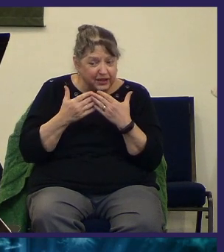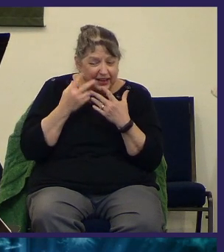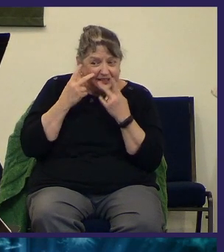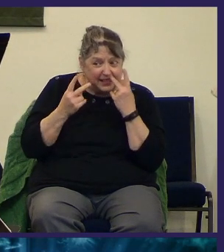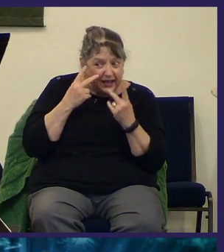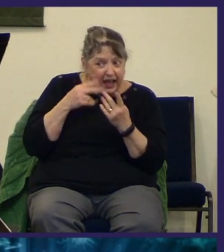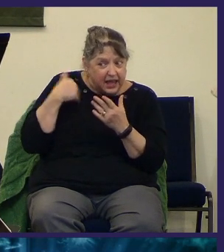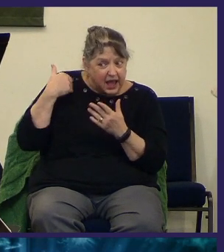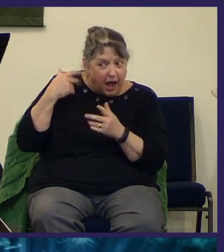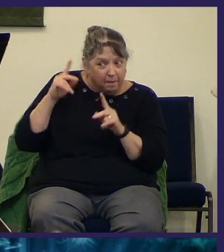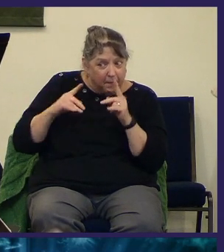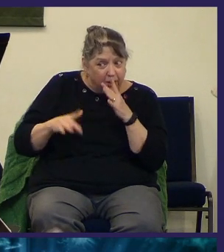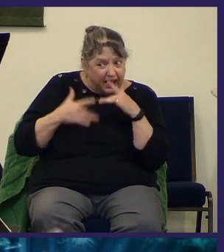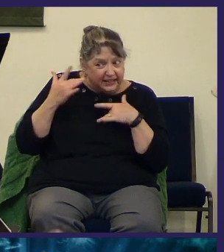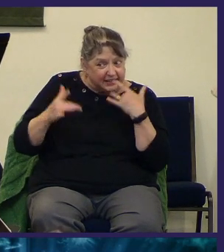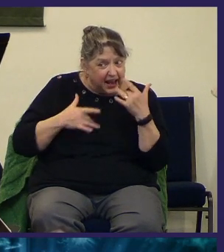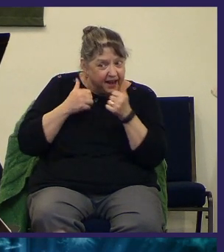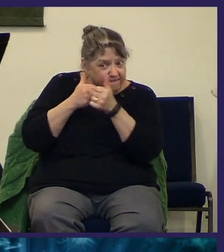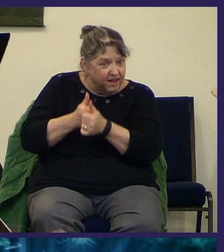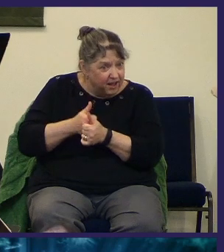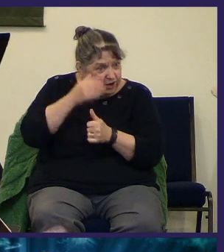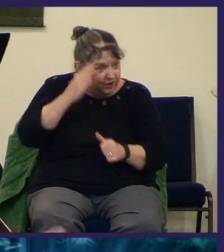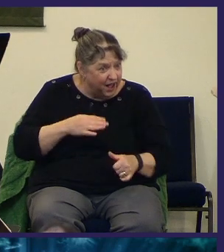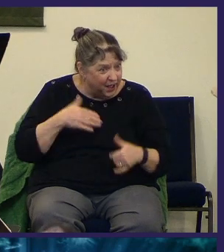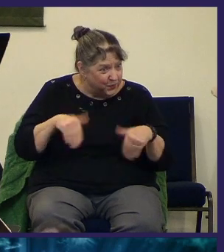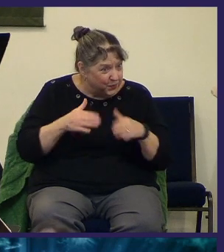god but it's a wonderful opportunity